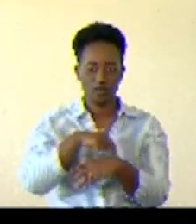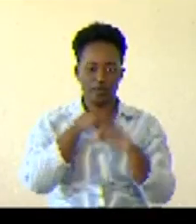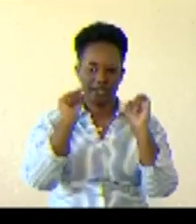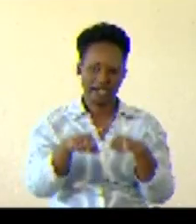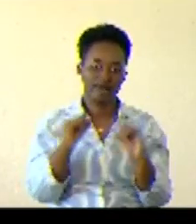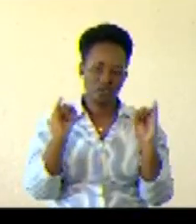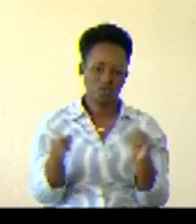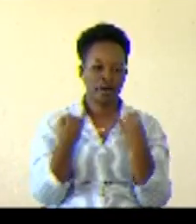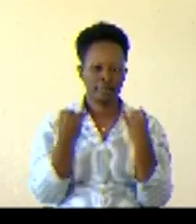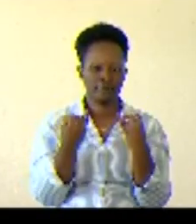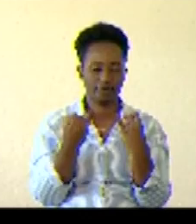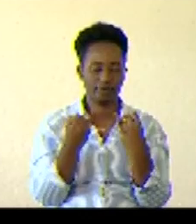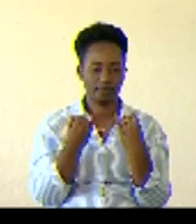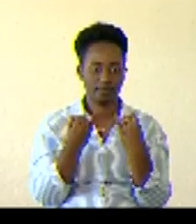to